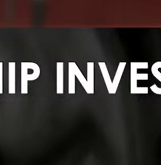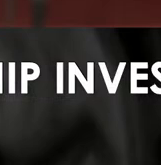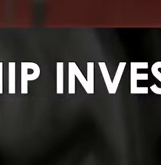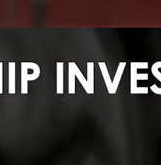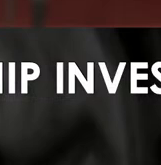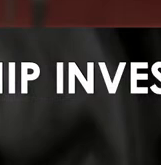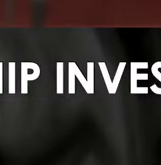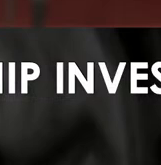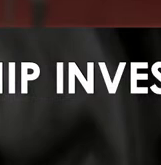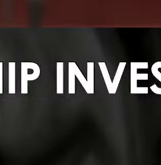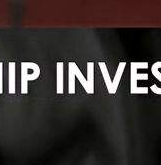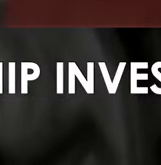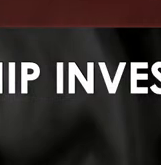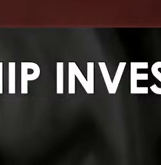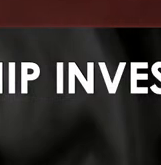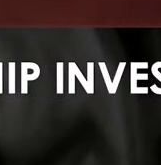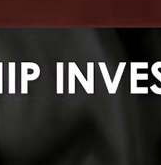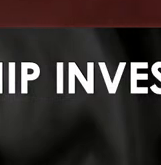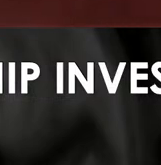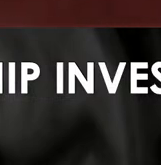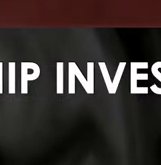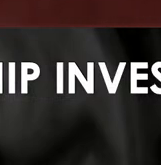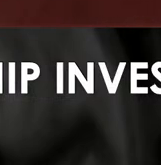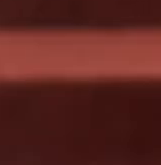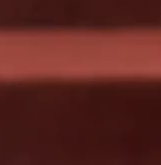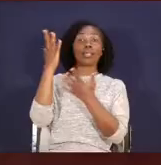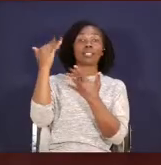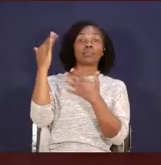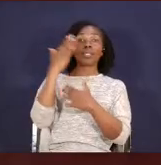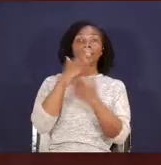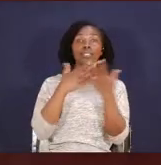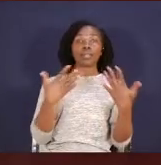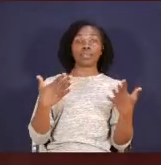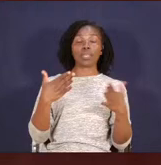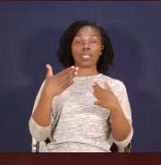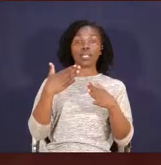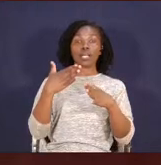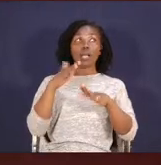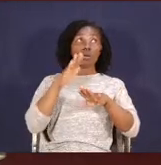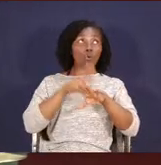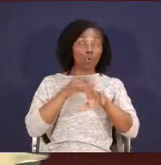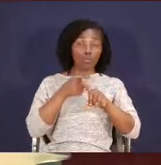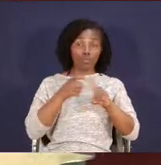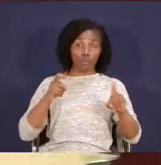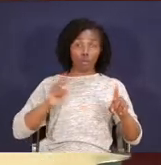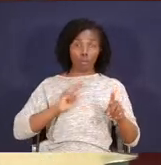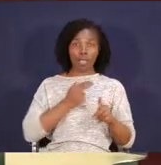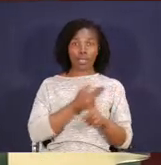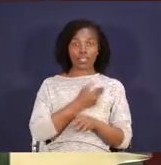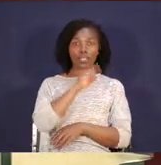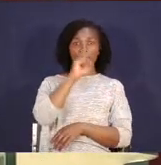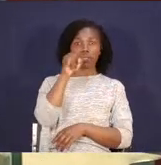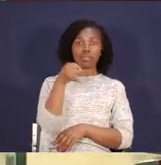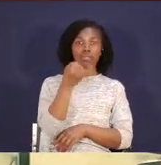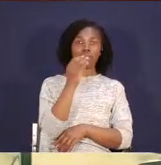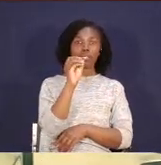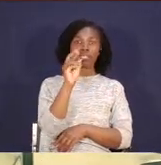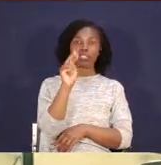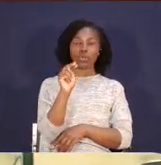investment. And so God is expecting that something good will come out of us. In John chapter 15, verse